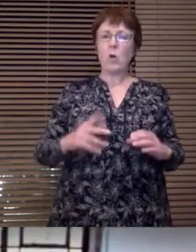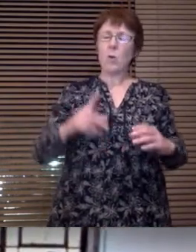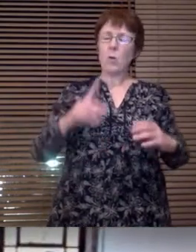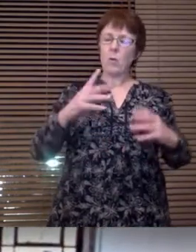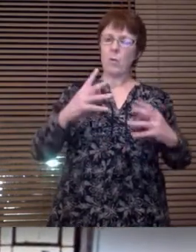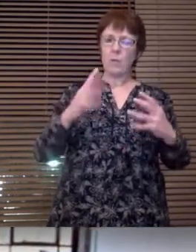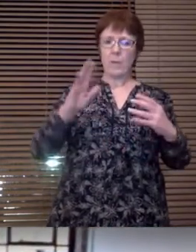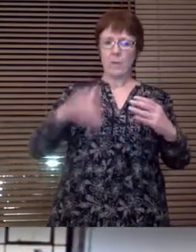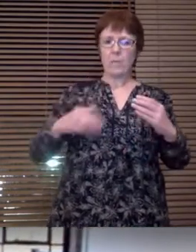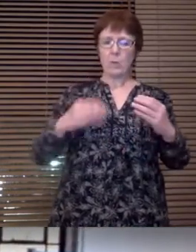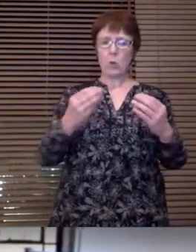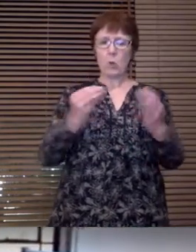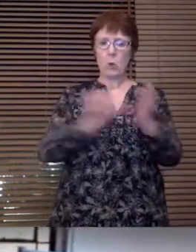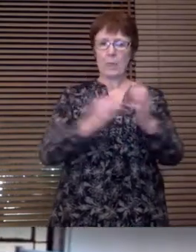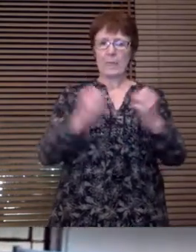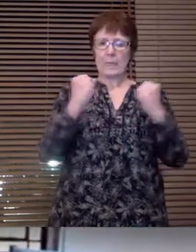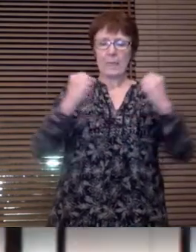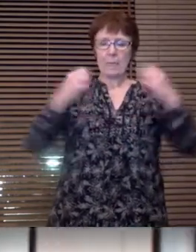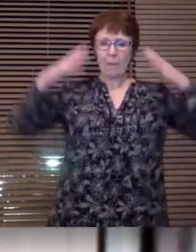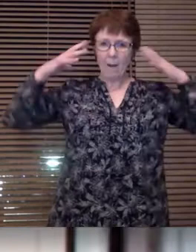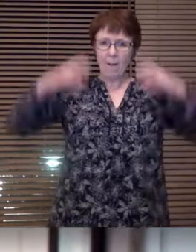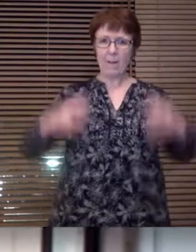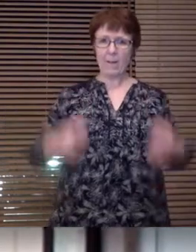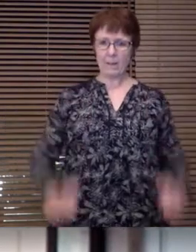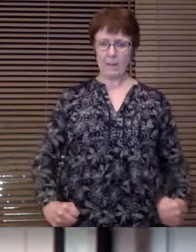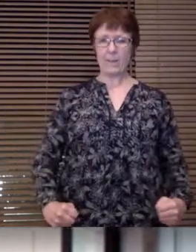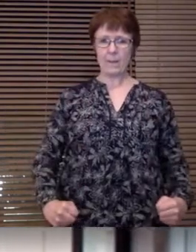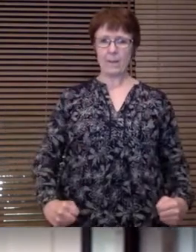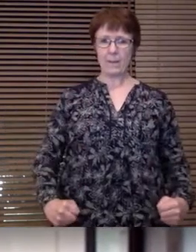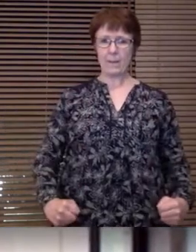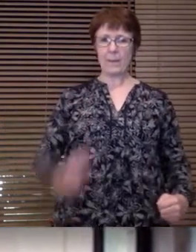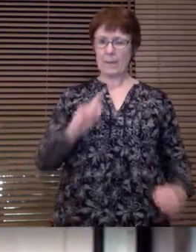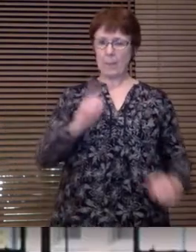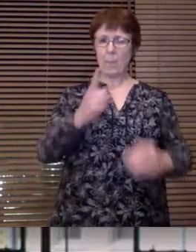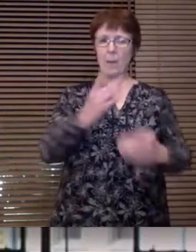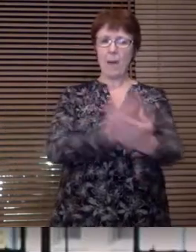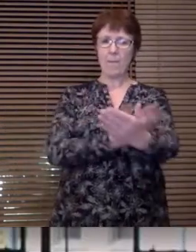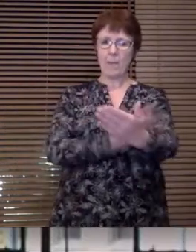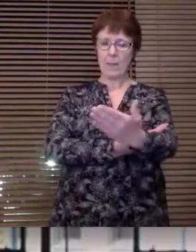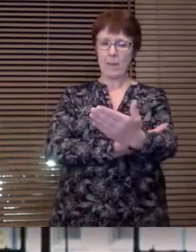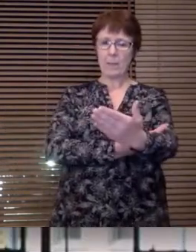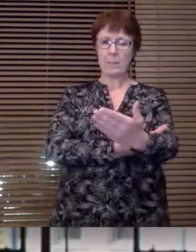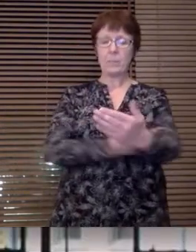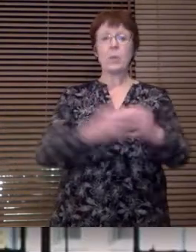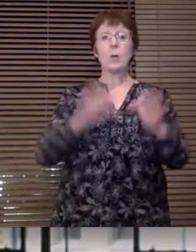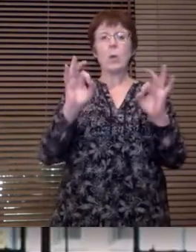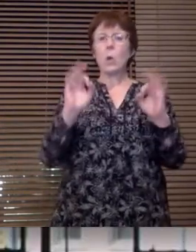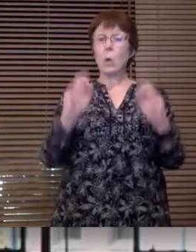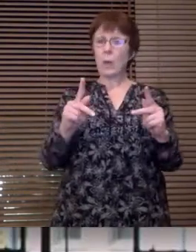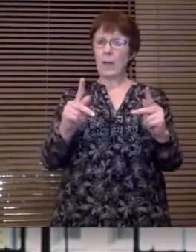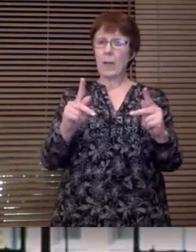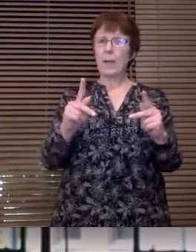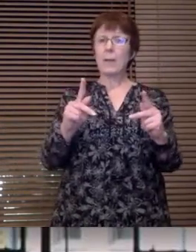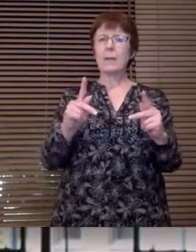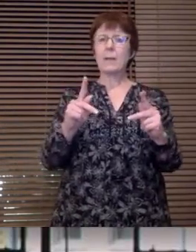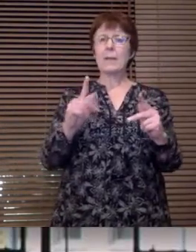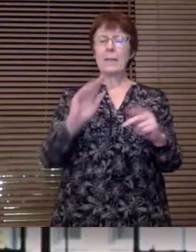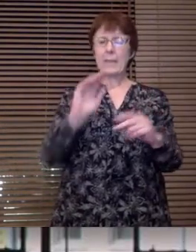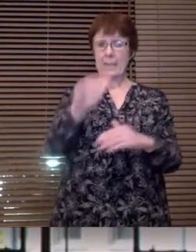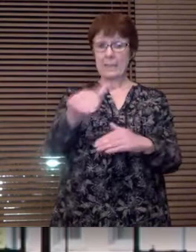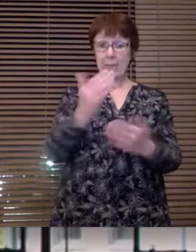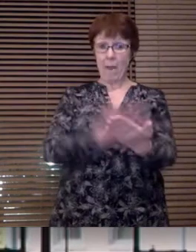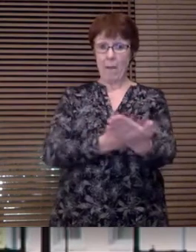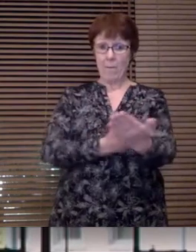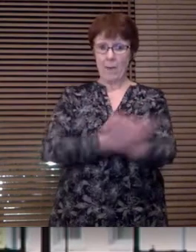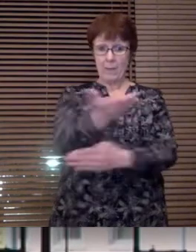is under, the shoulders are pushing forward. Everything needs to be activated in this exercise. Penultimate exercise is going to be the plank rotate. So we're going to